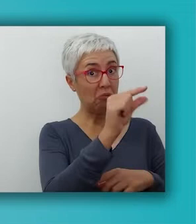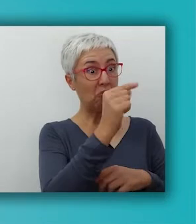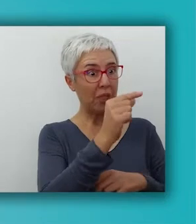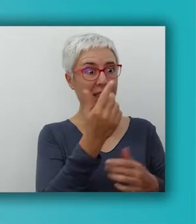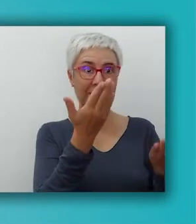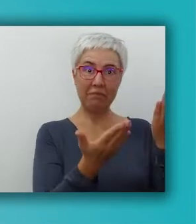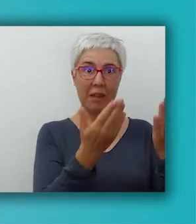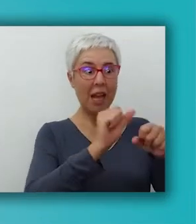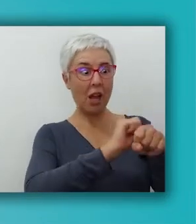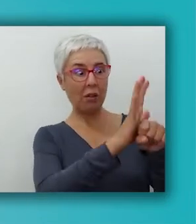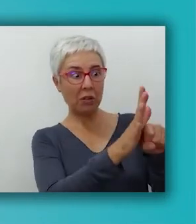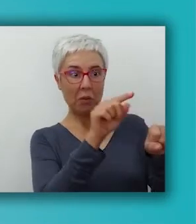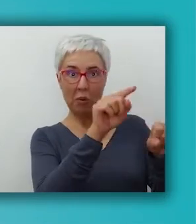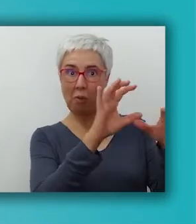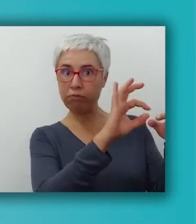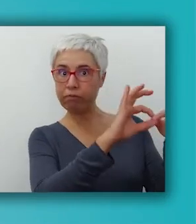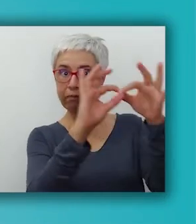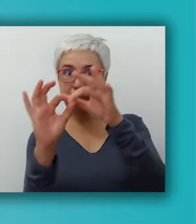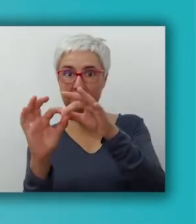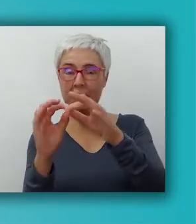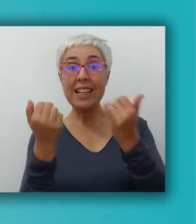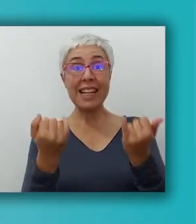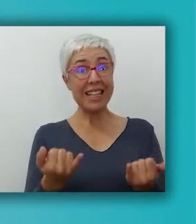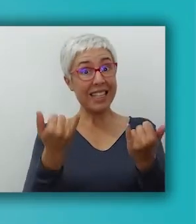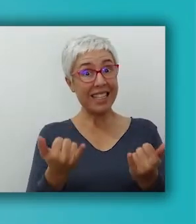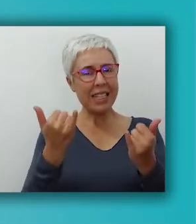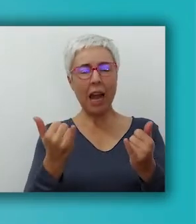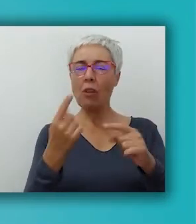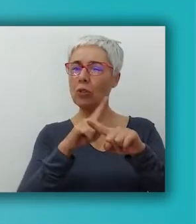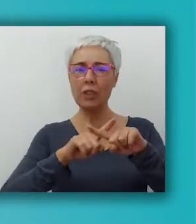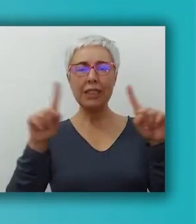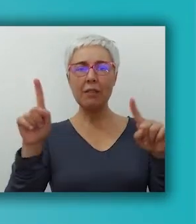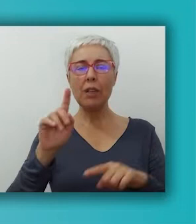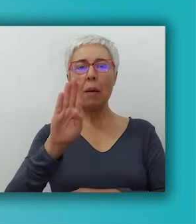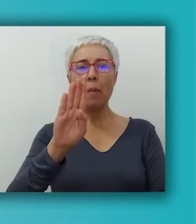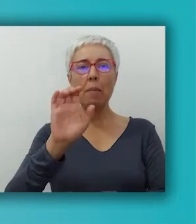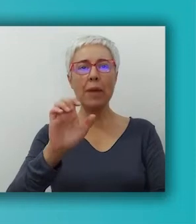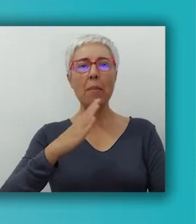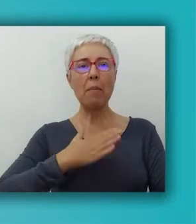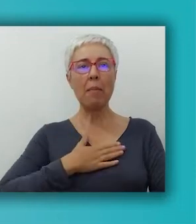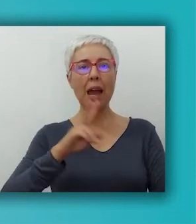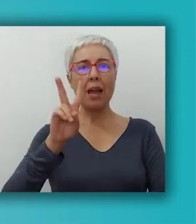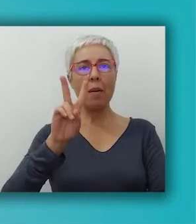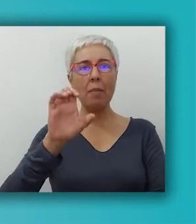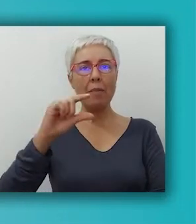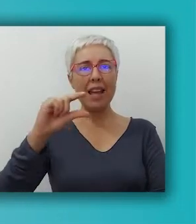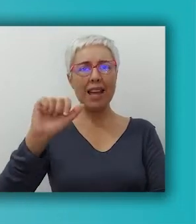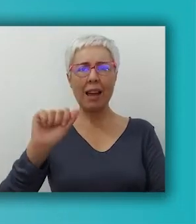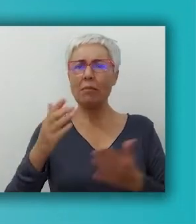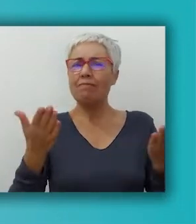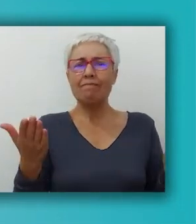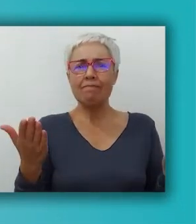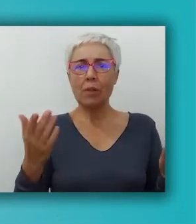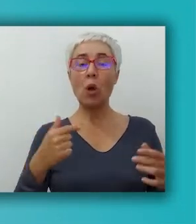la pandemia porque pasamos de Ciclo Green, ir al trabajo en bicicleta, a Vima y Vega, una startup que propone una solución